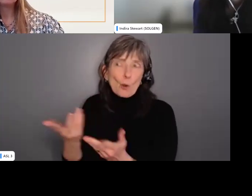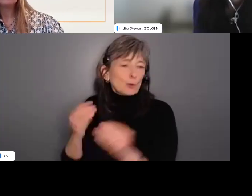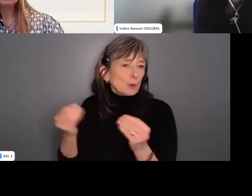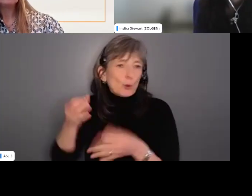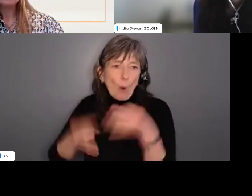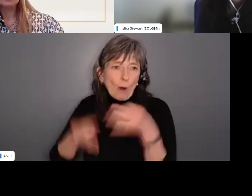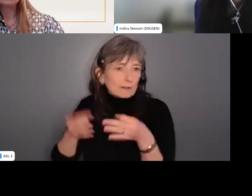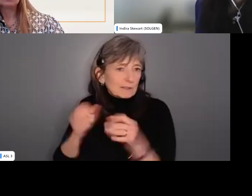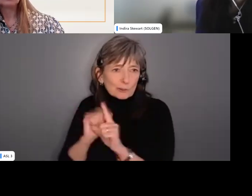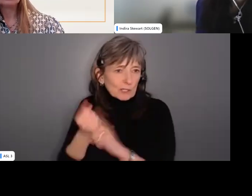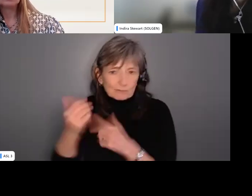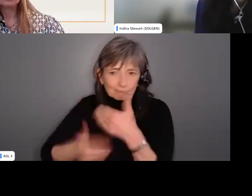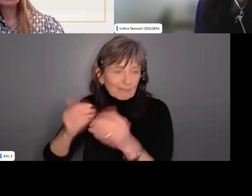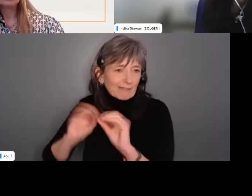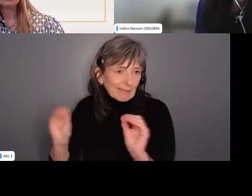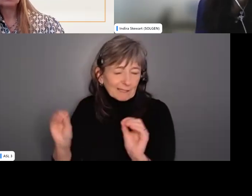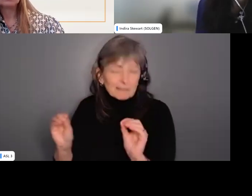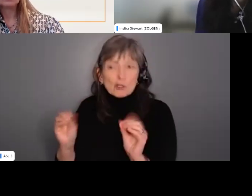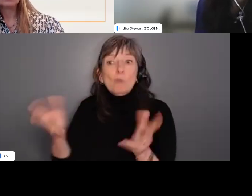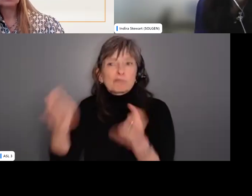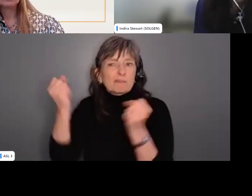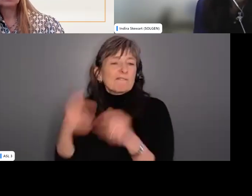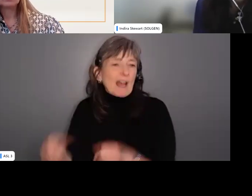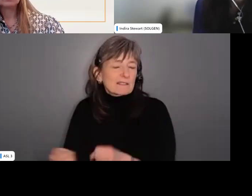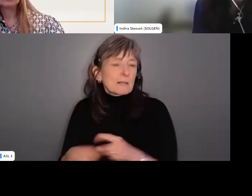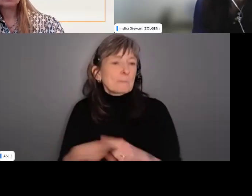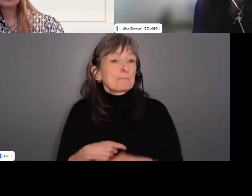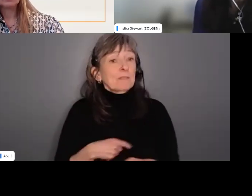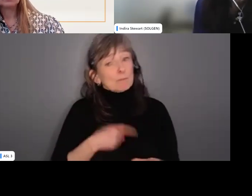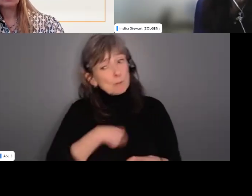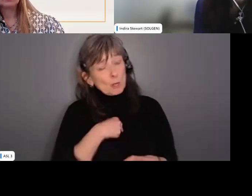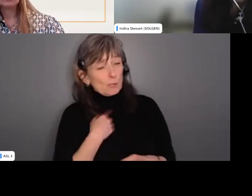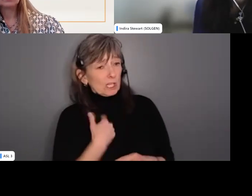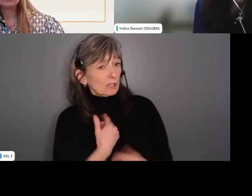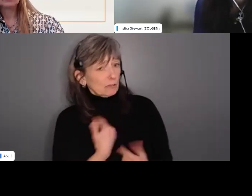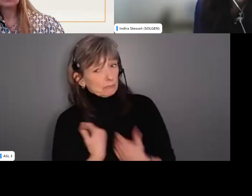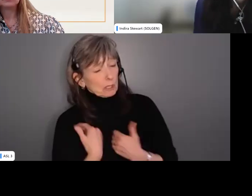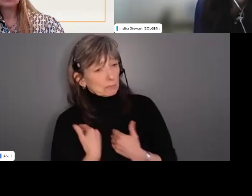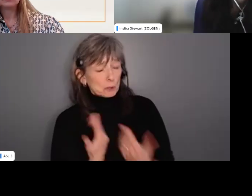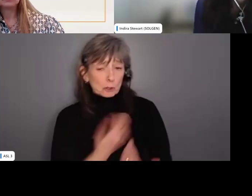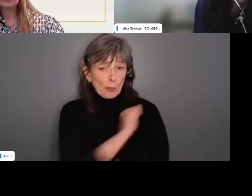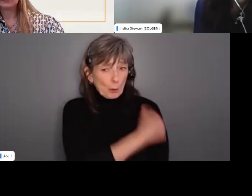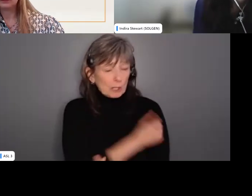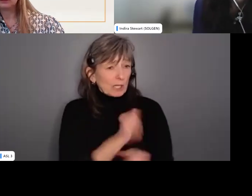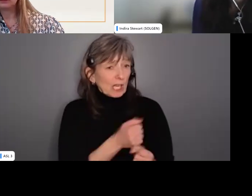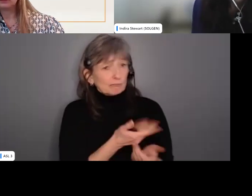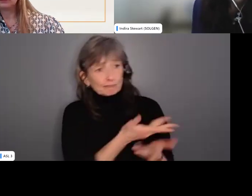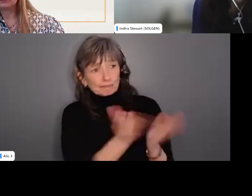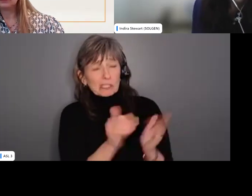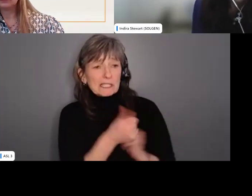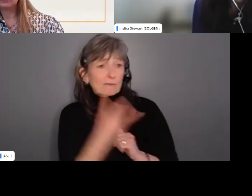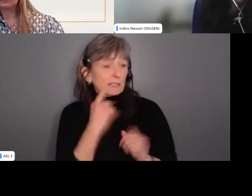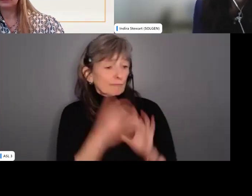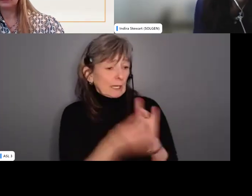have pretty broad search and seizure. If in the initial brief the member identifies, hey, maybe there's some